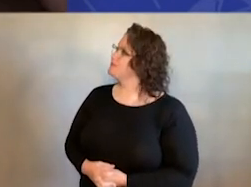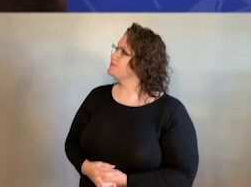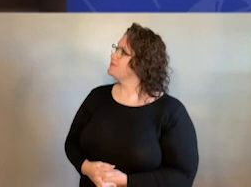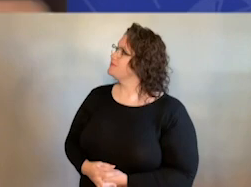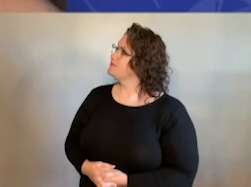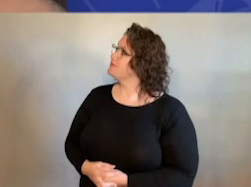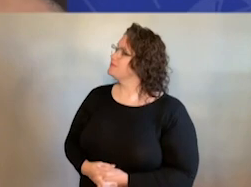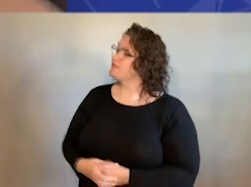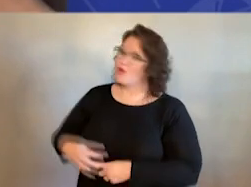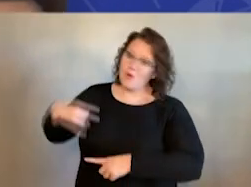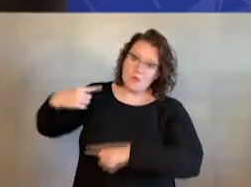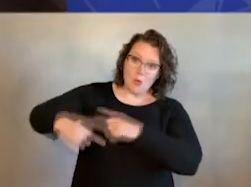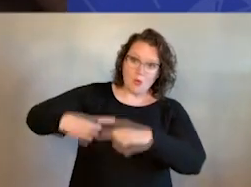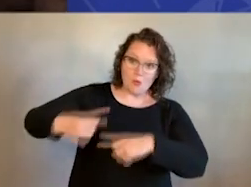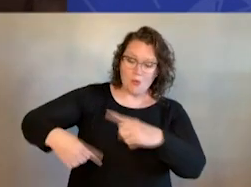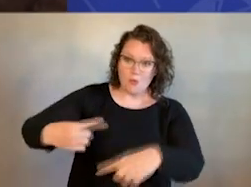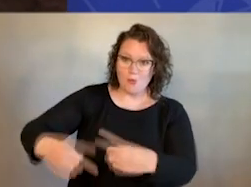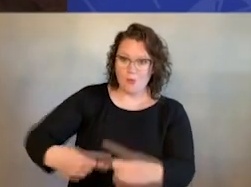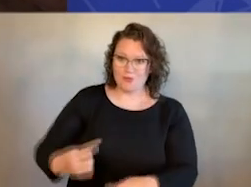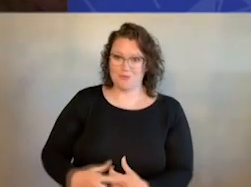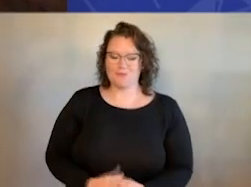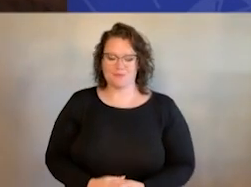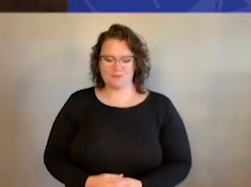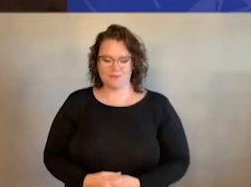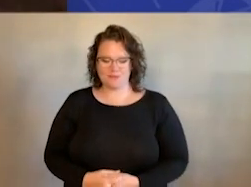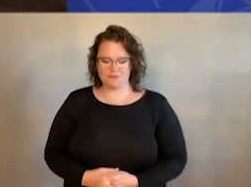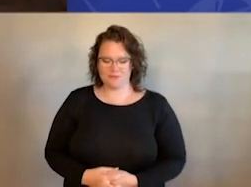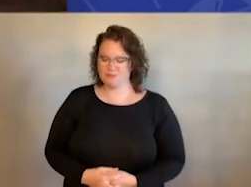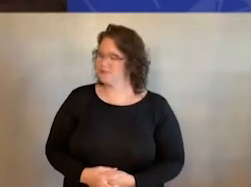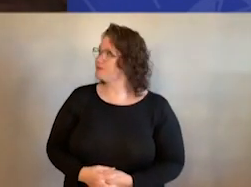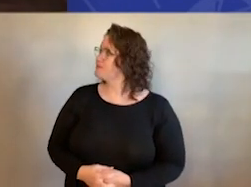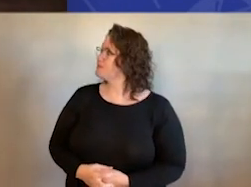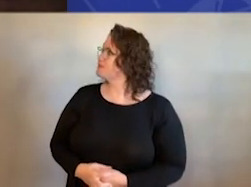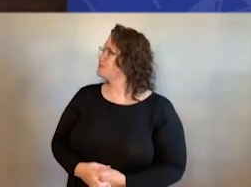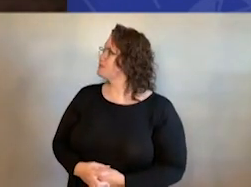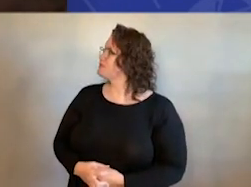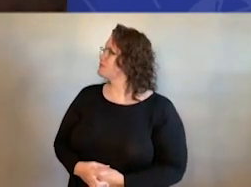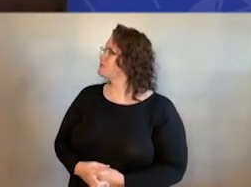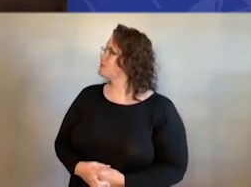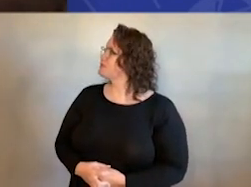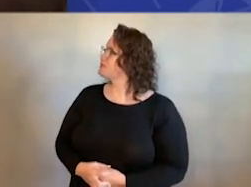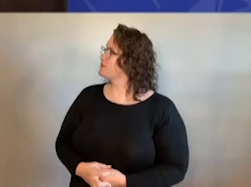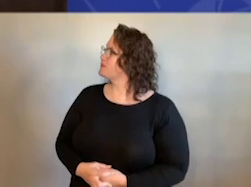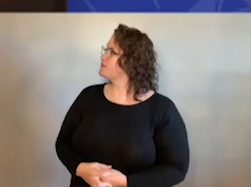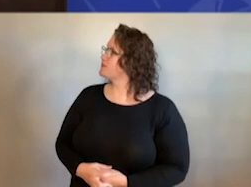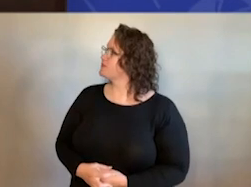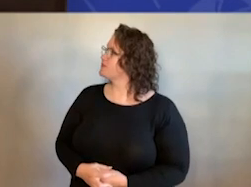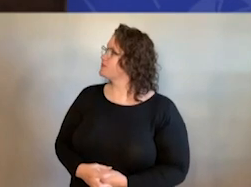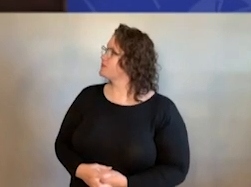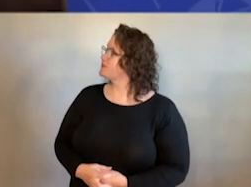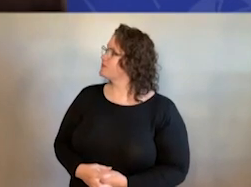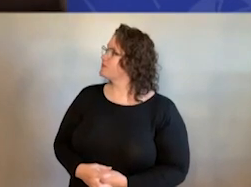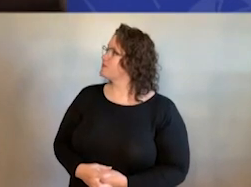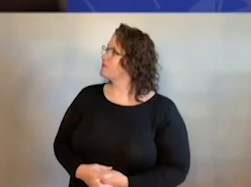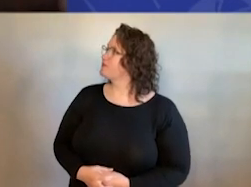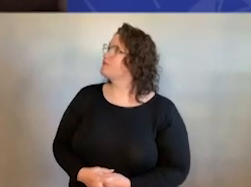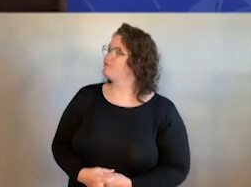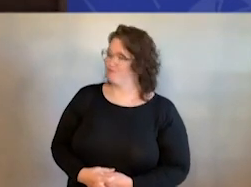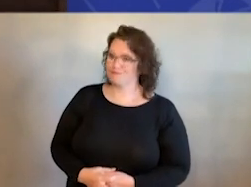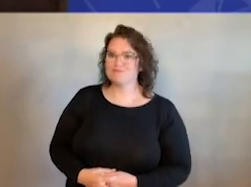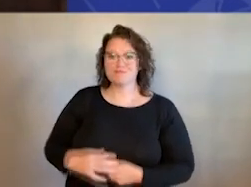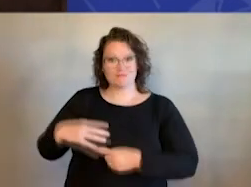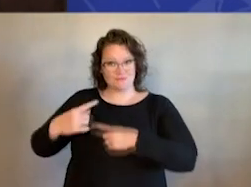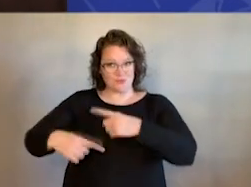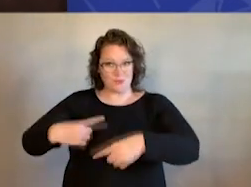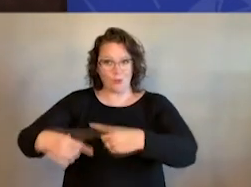back, step and roll. Hold the ball in front, swing your arm back, step